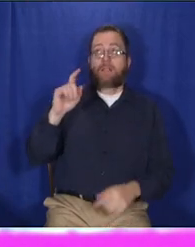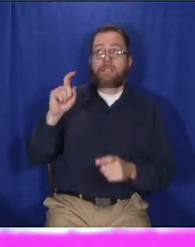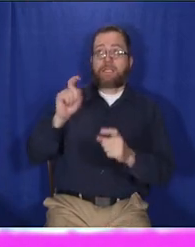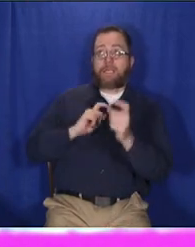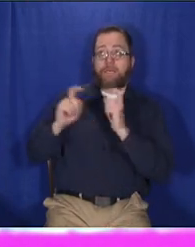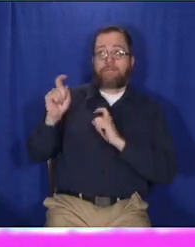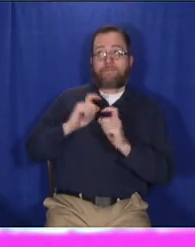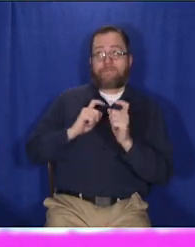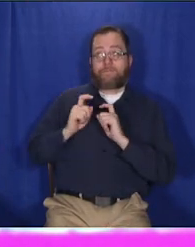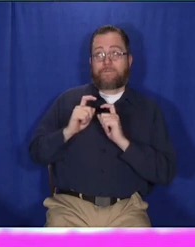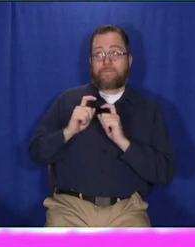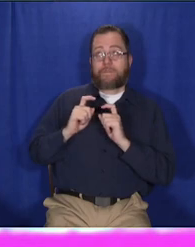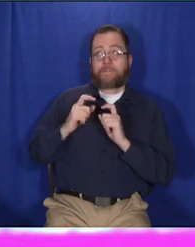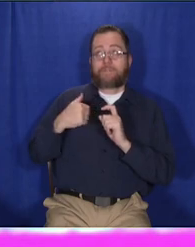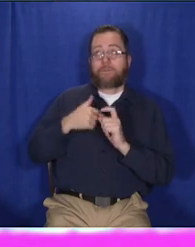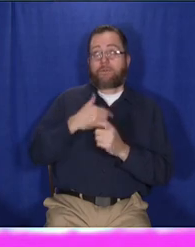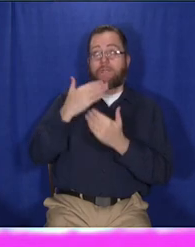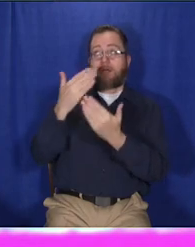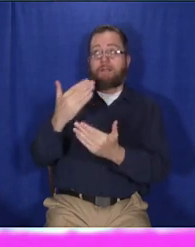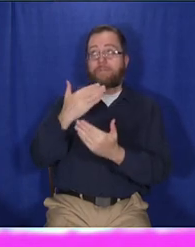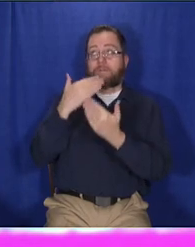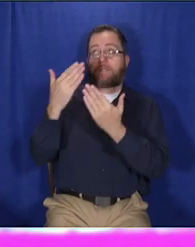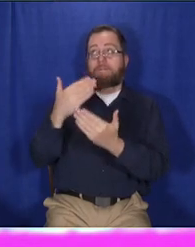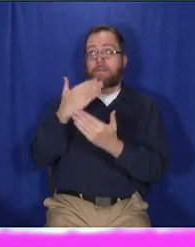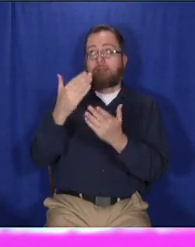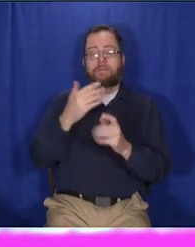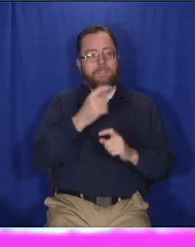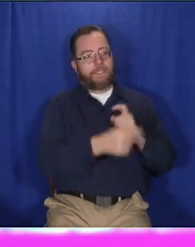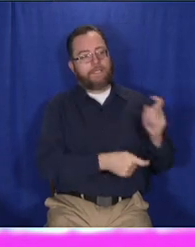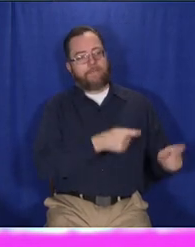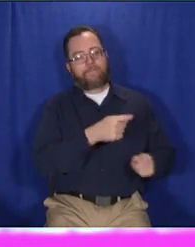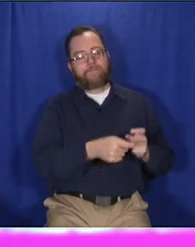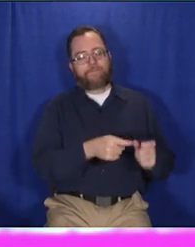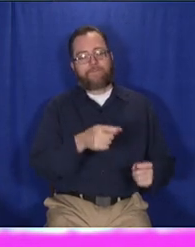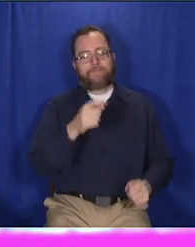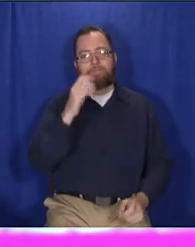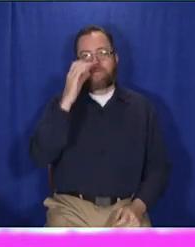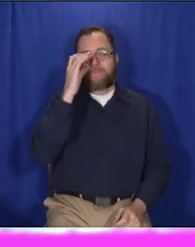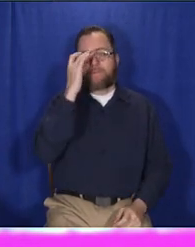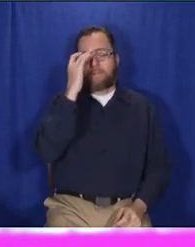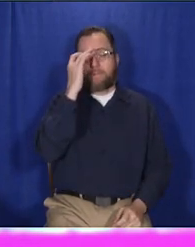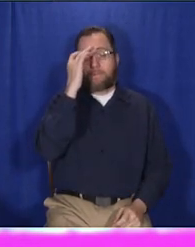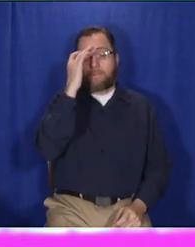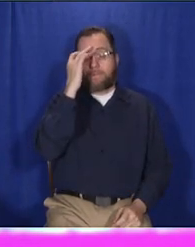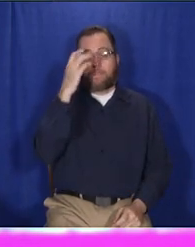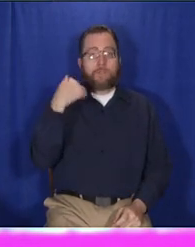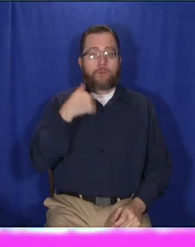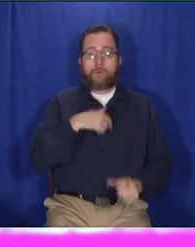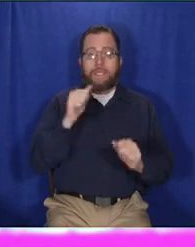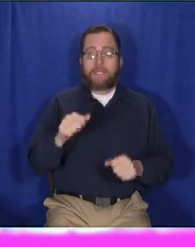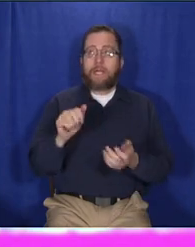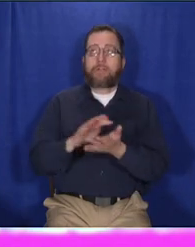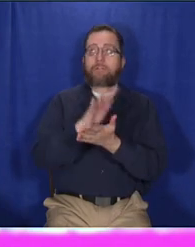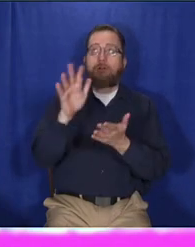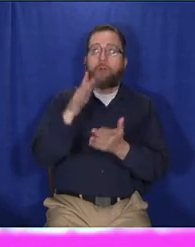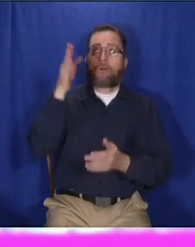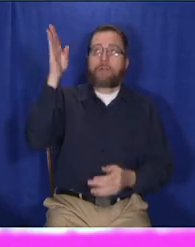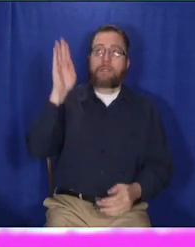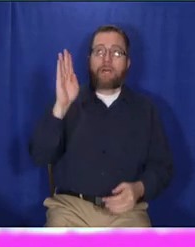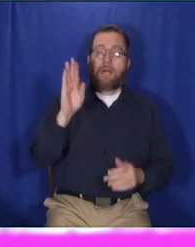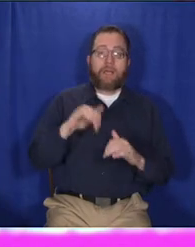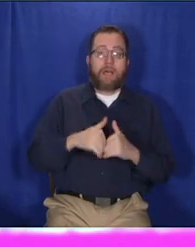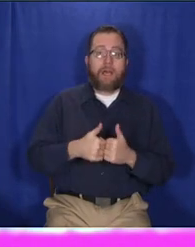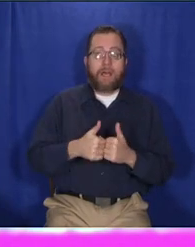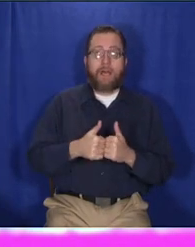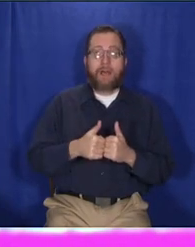gratitude. So giving is not the only way we bring glory to God with our money. We can bring glory to God with our money by